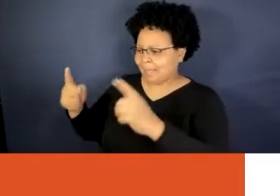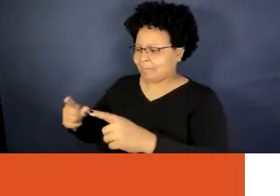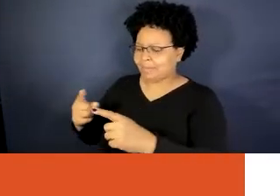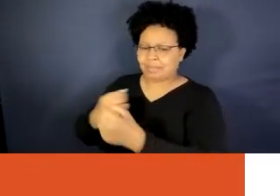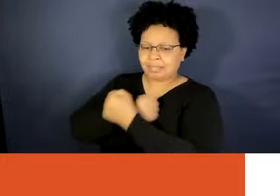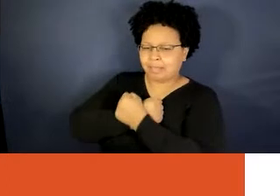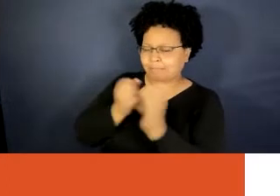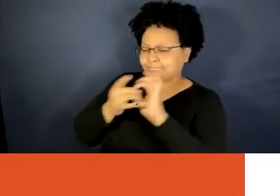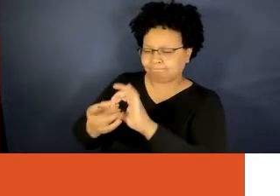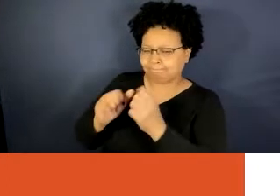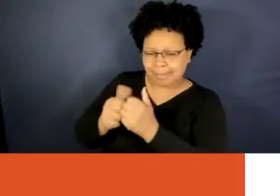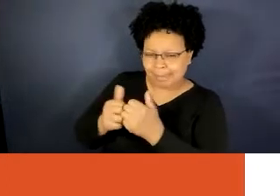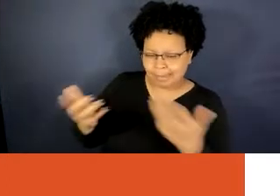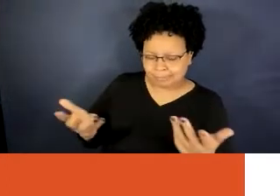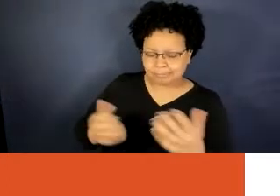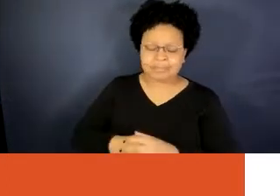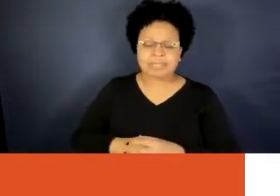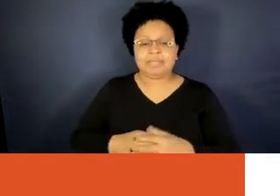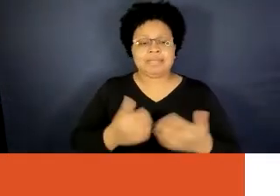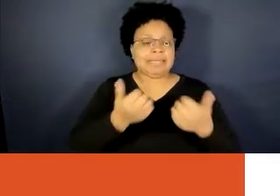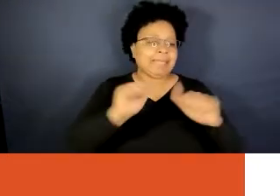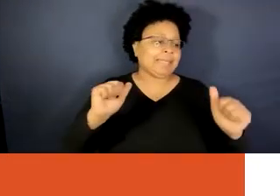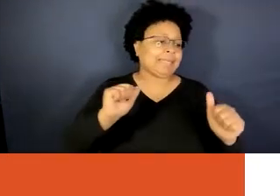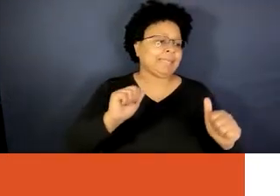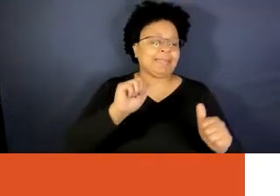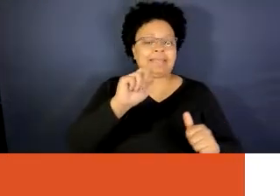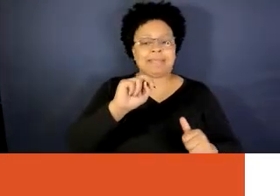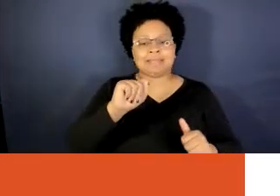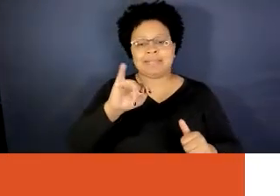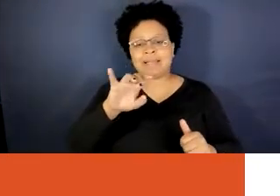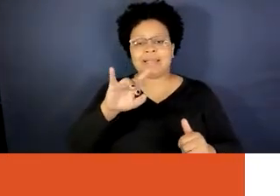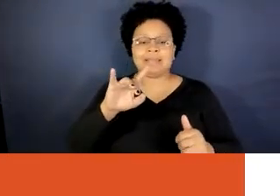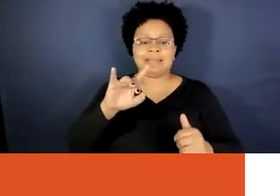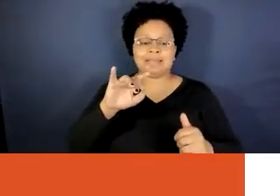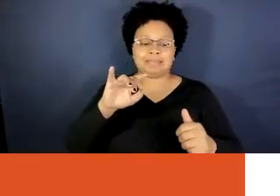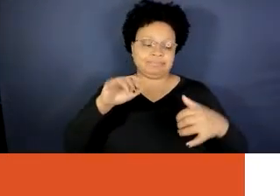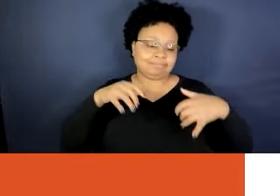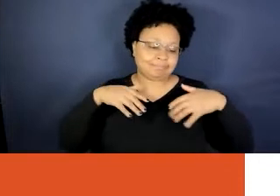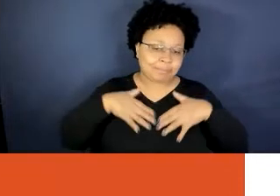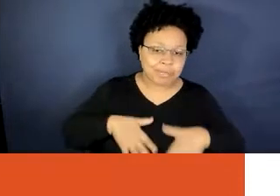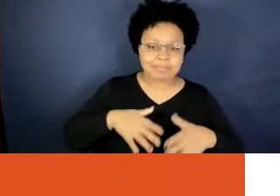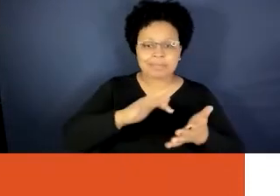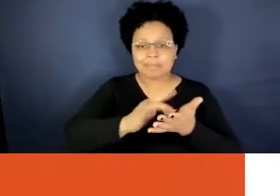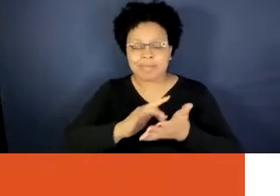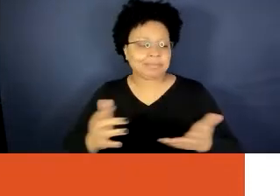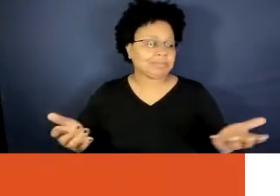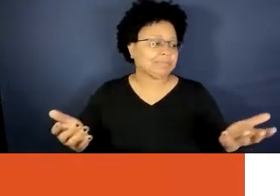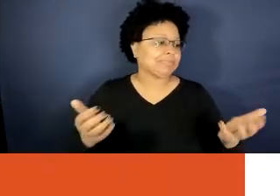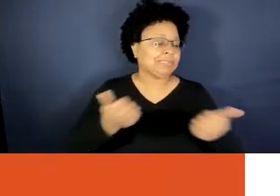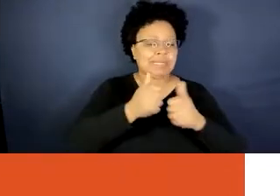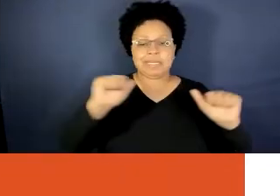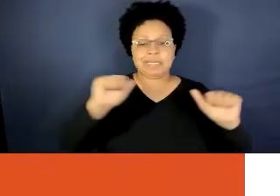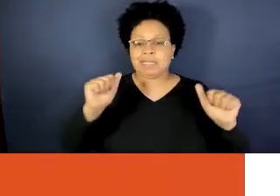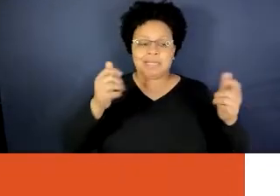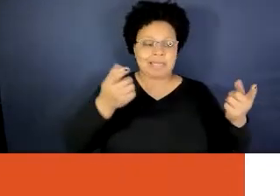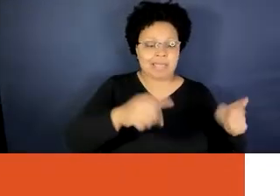any psychotropic meds, any antidepressants, any psychotic medication. Love is the key. To get people